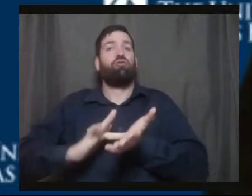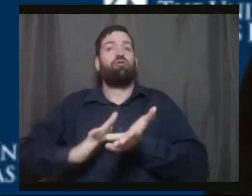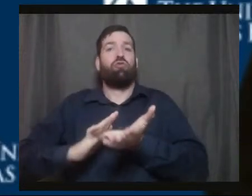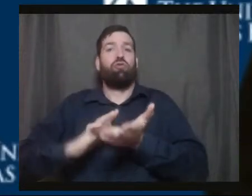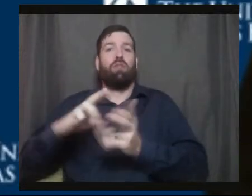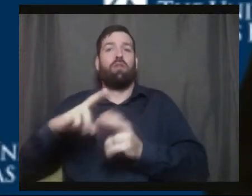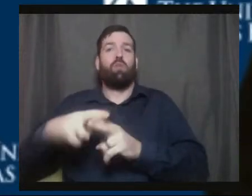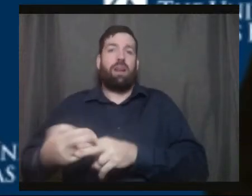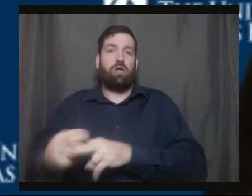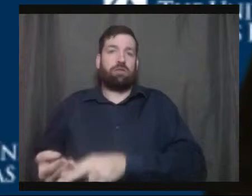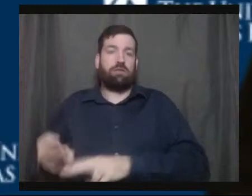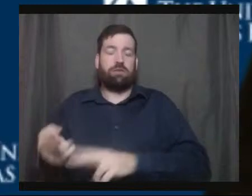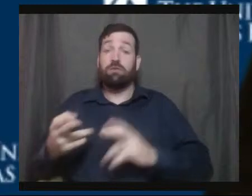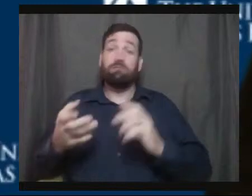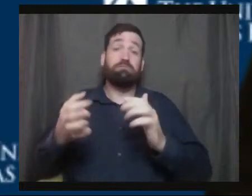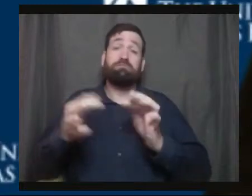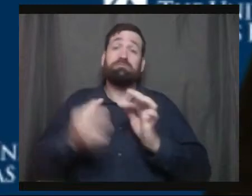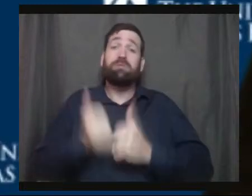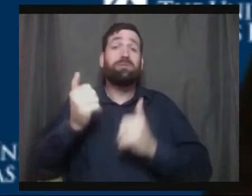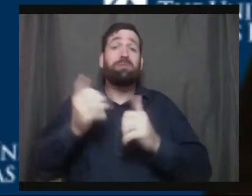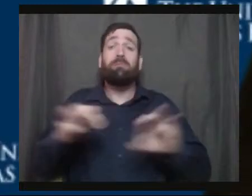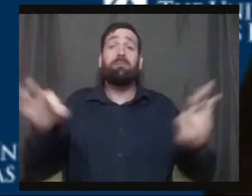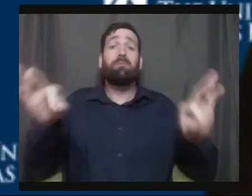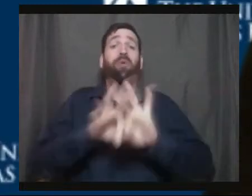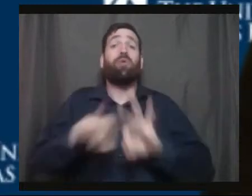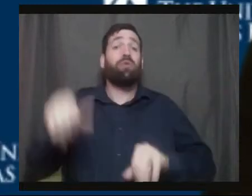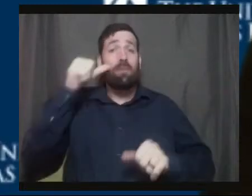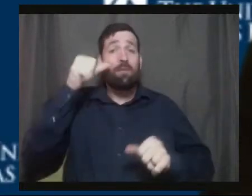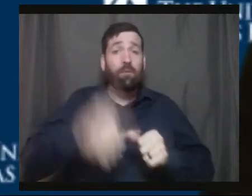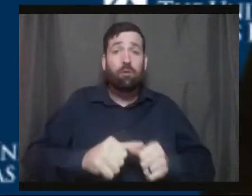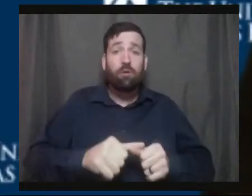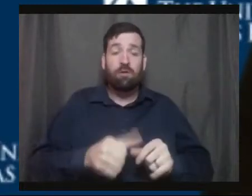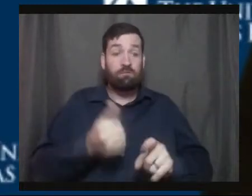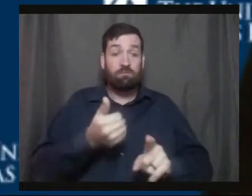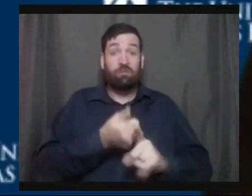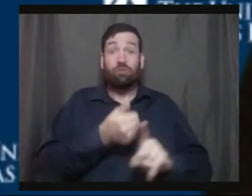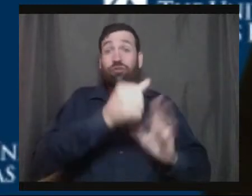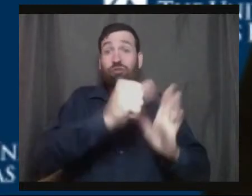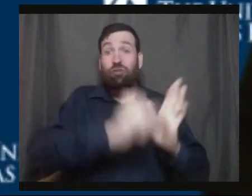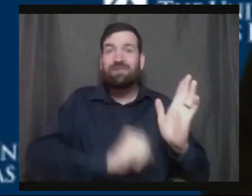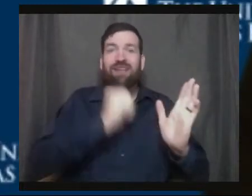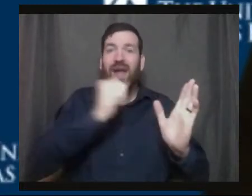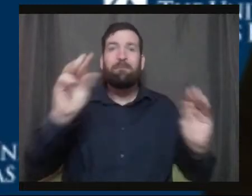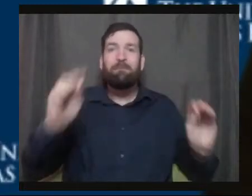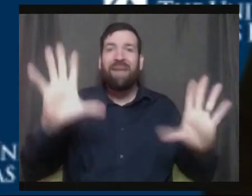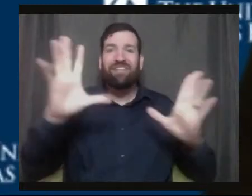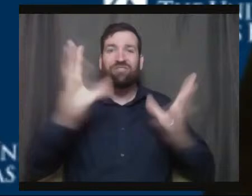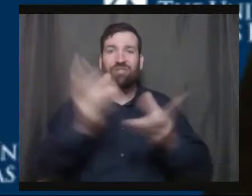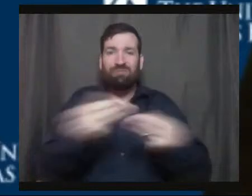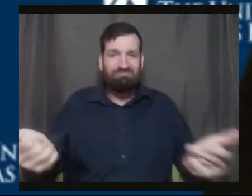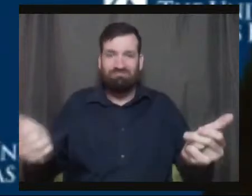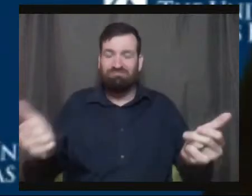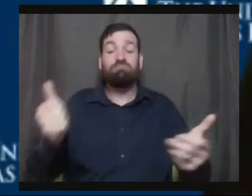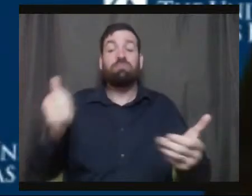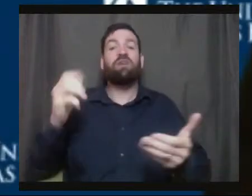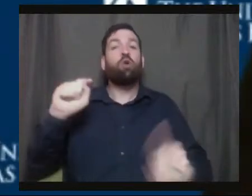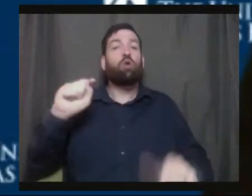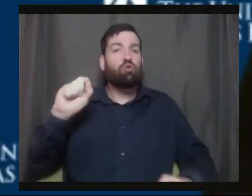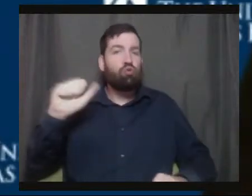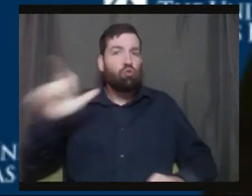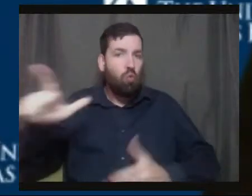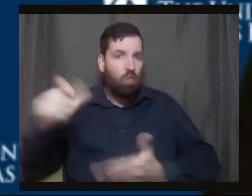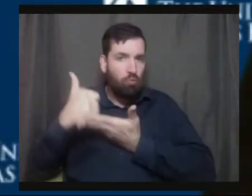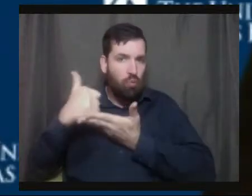key thing to remember is that, surgery is not a magic cure. It is a tool to help patients achieve weight loss. And